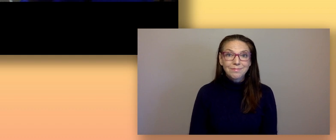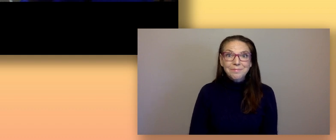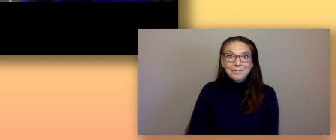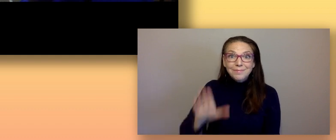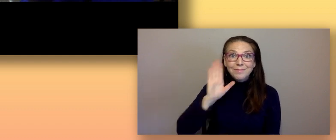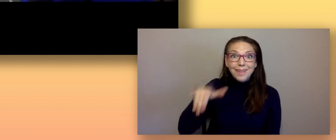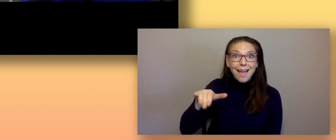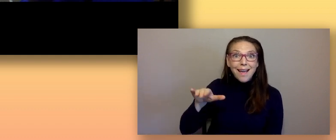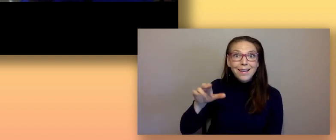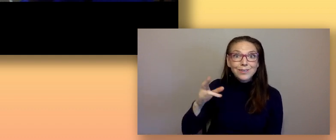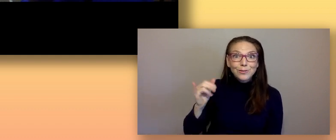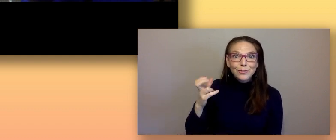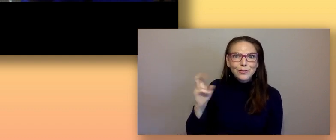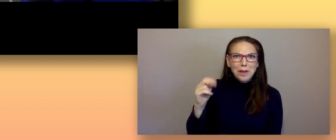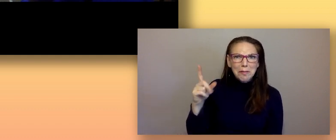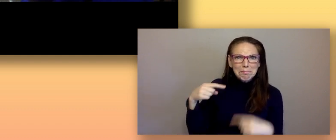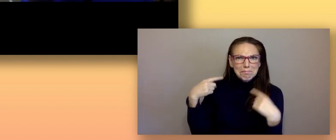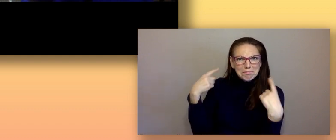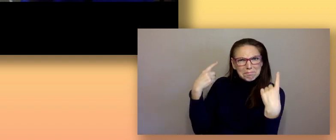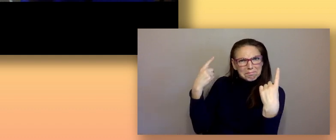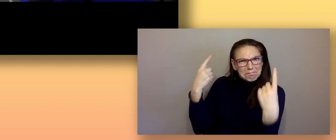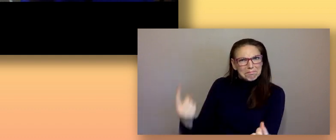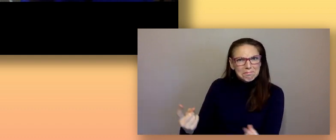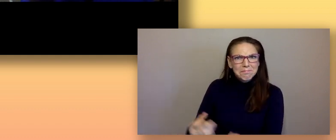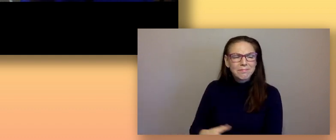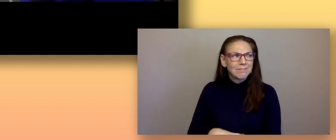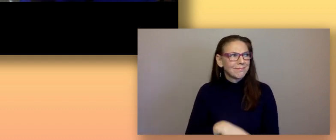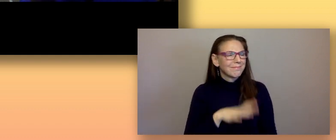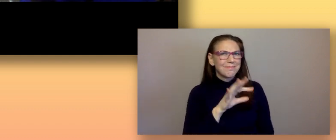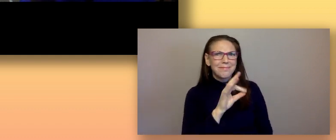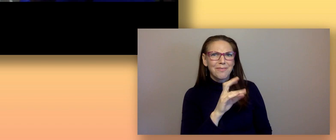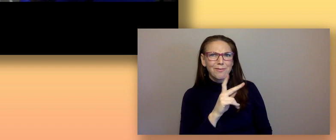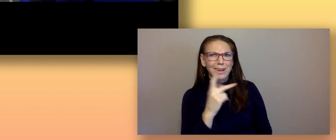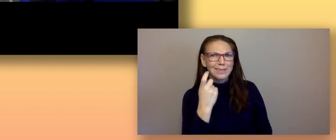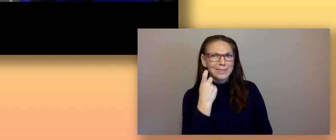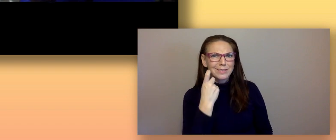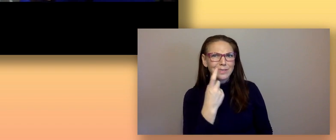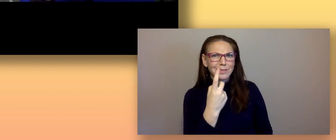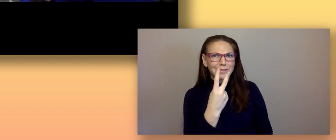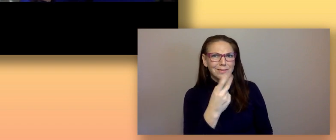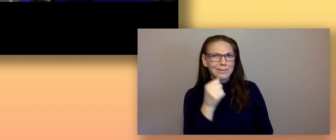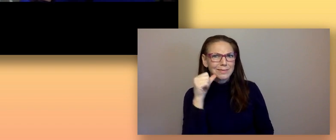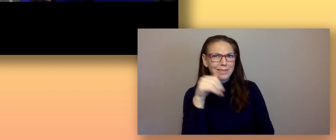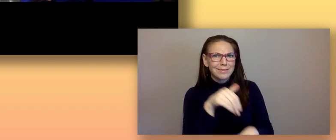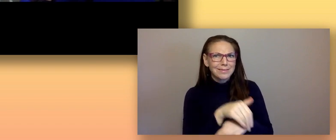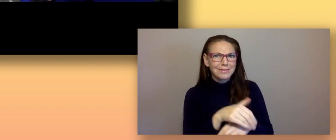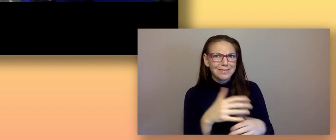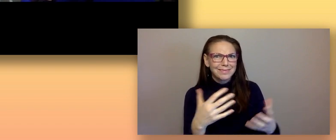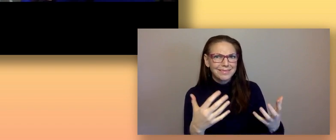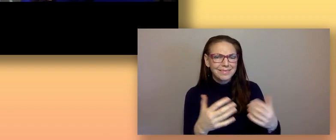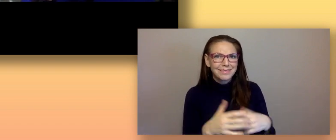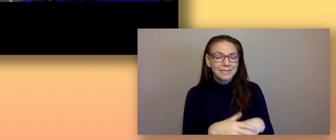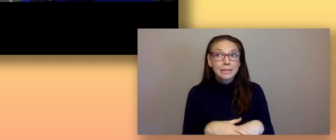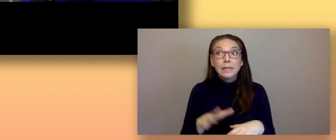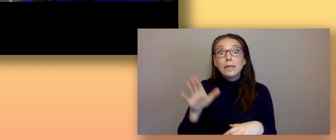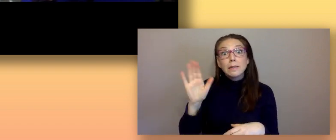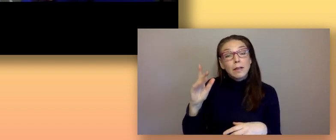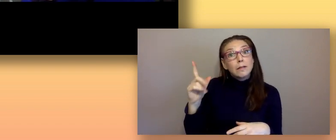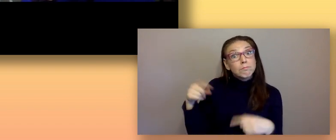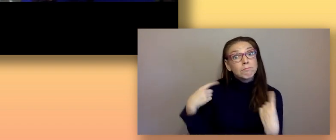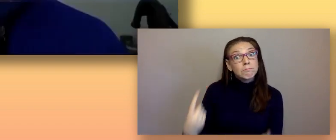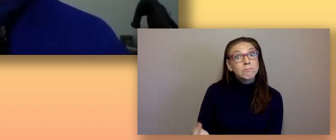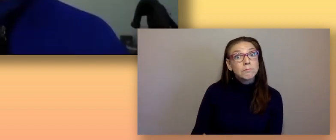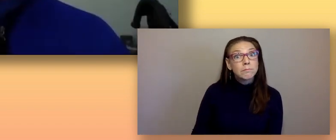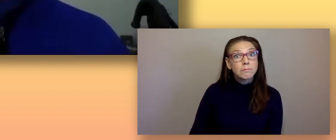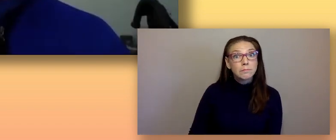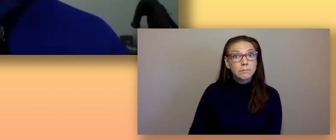Hi, John. It's been so long. Frank, I only saw you last night. Which is a long